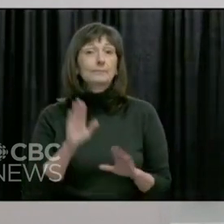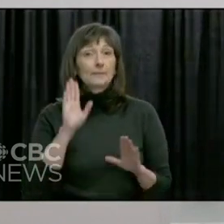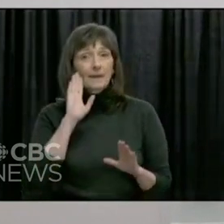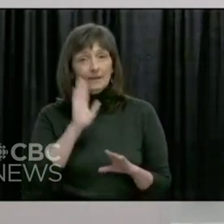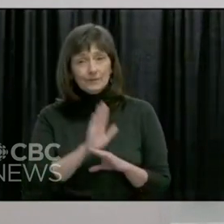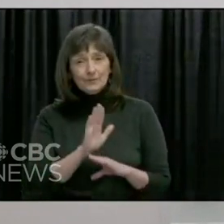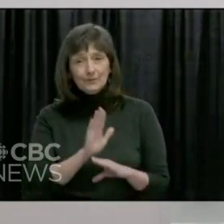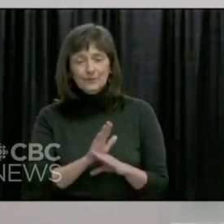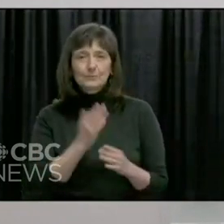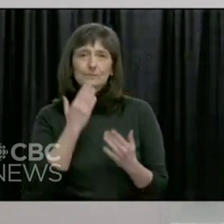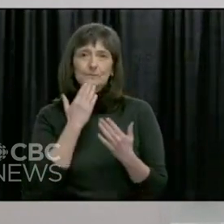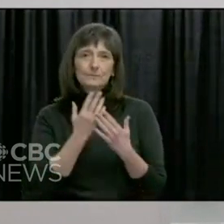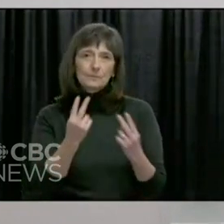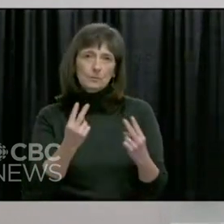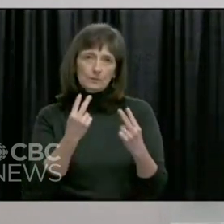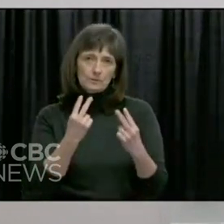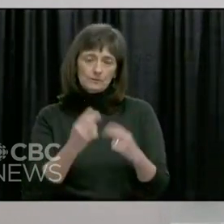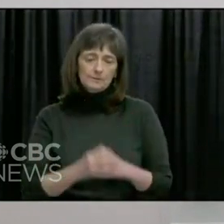you for joining us today.